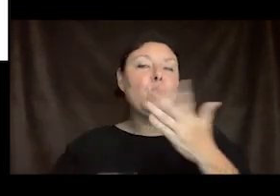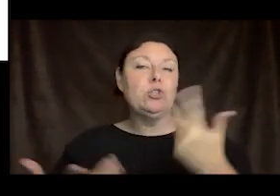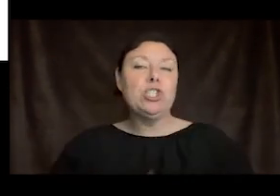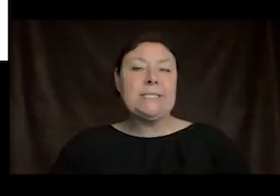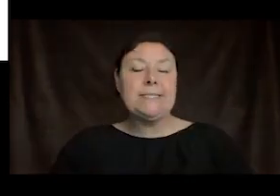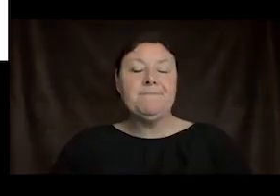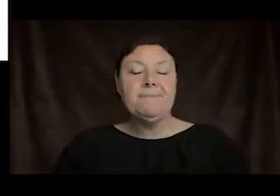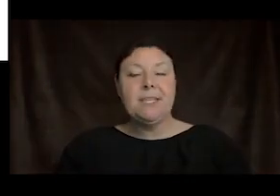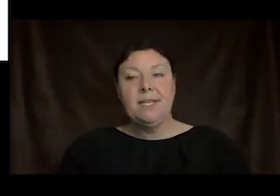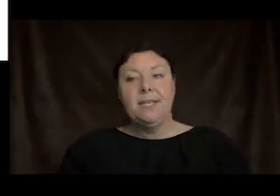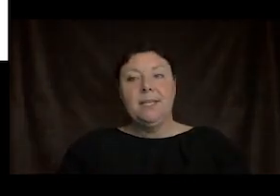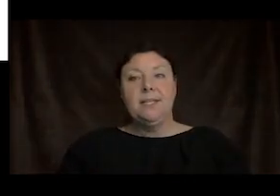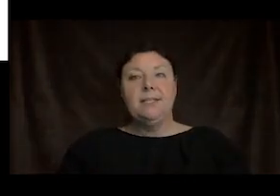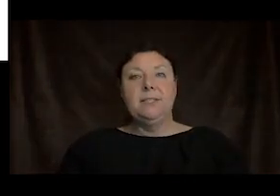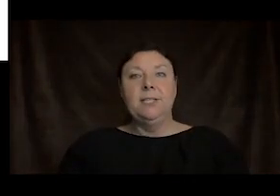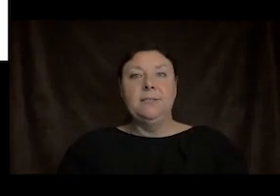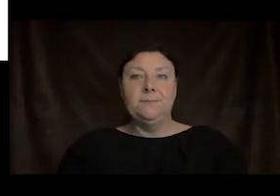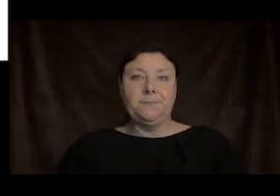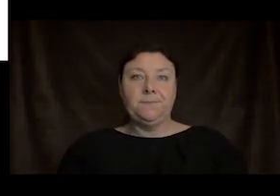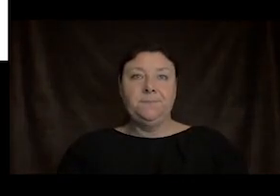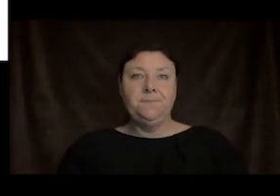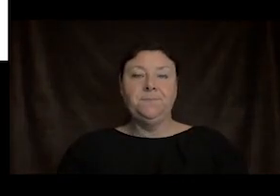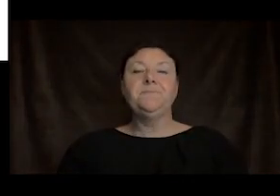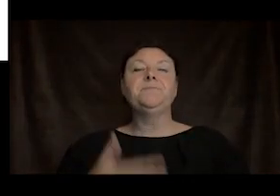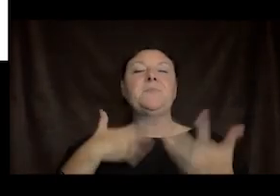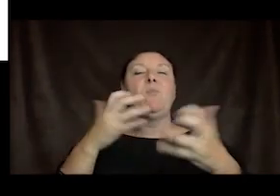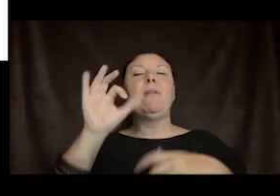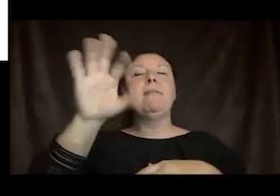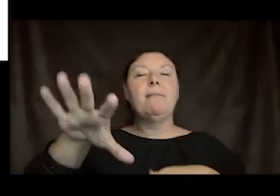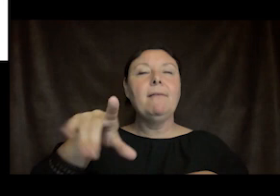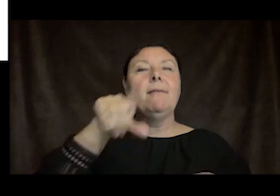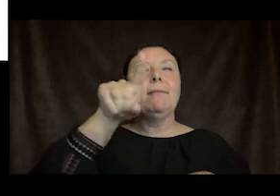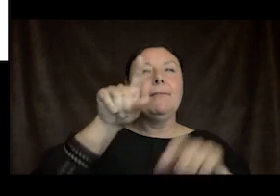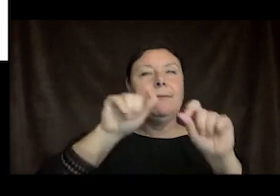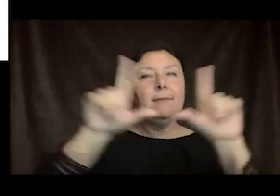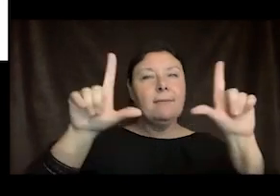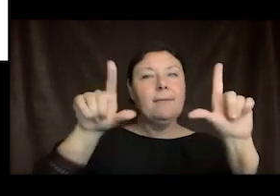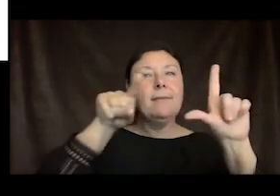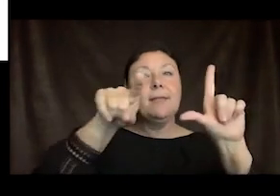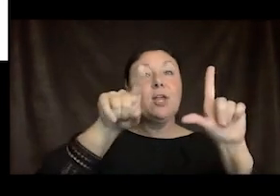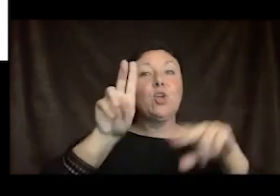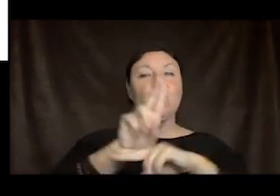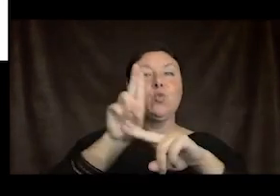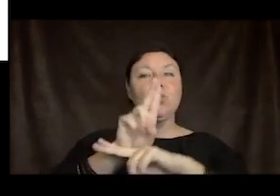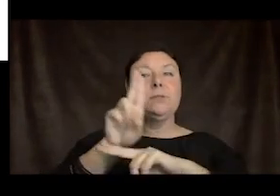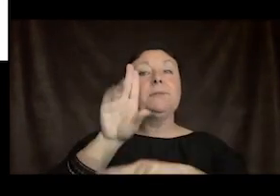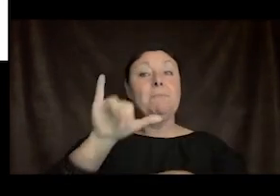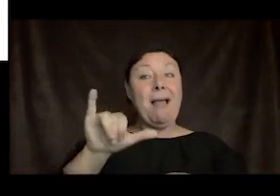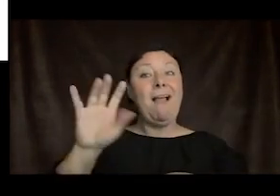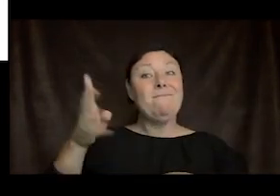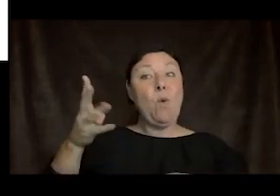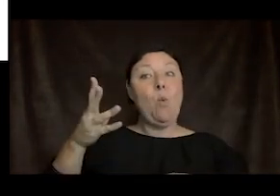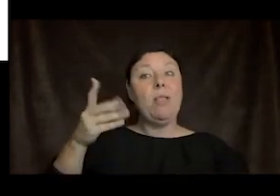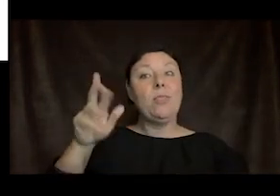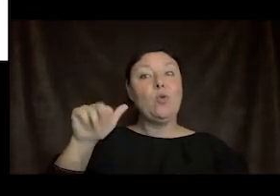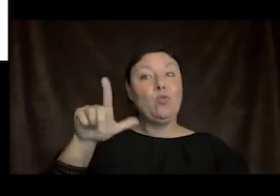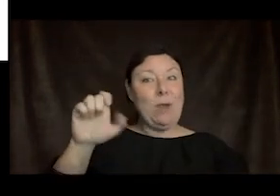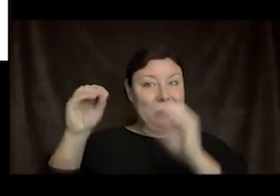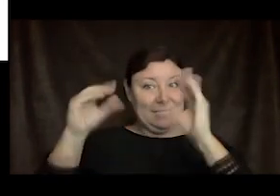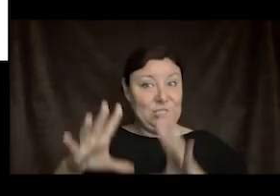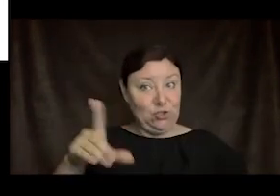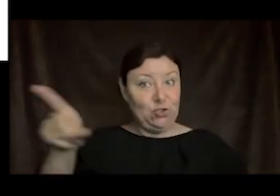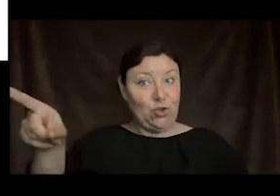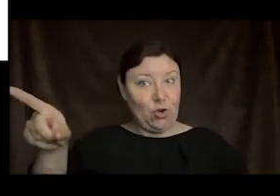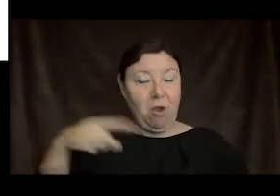be. And so I wanted to share this. This was used by a fourth grade teacher, and